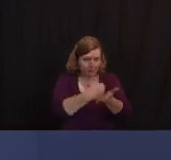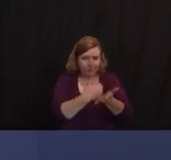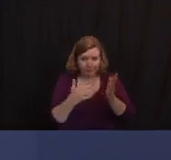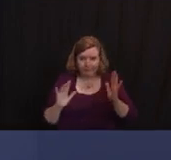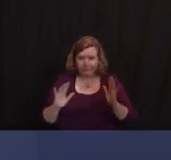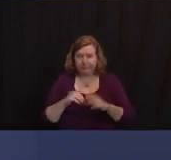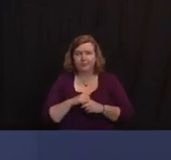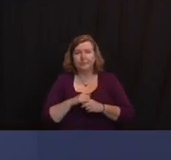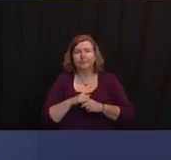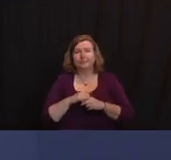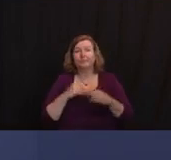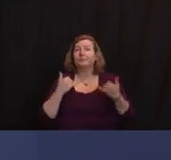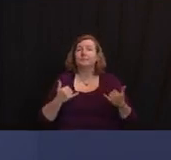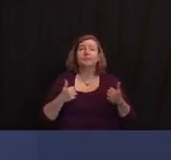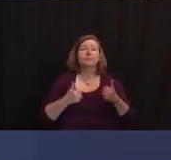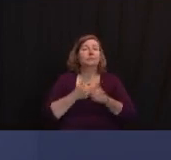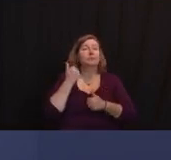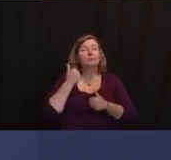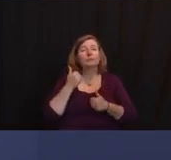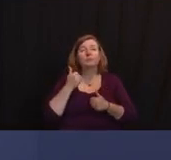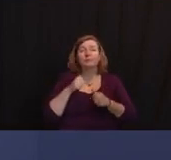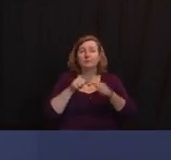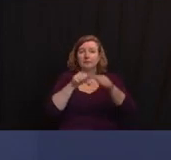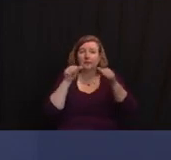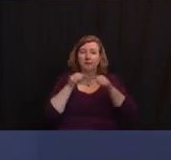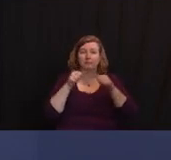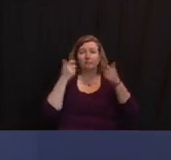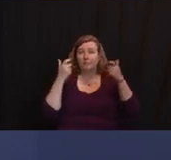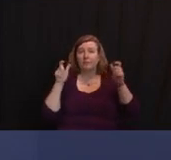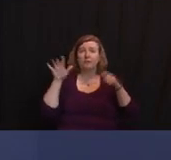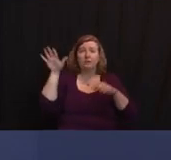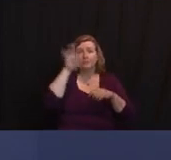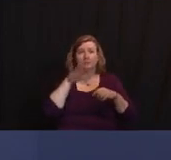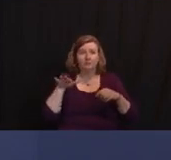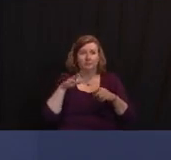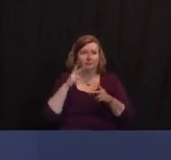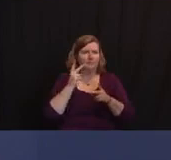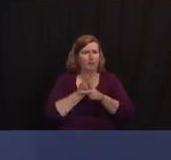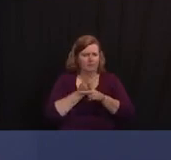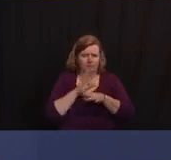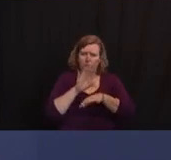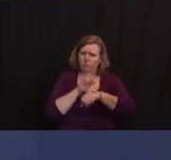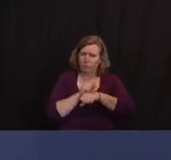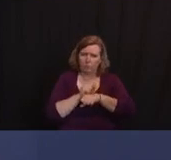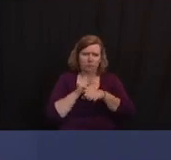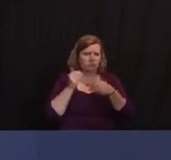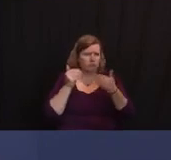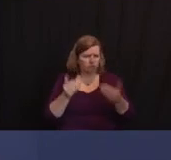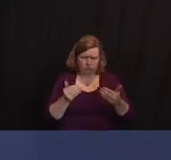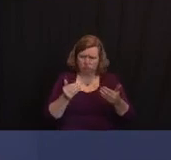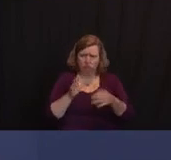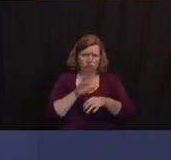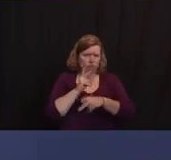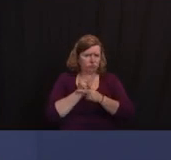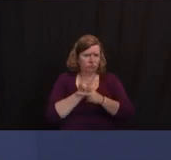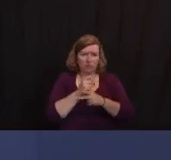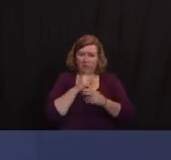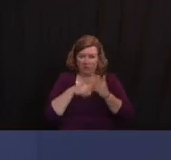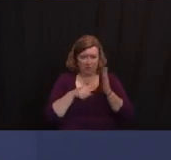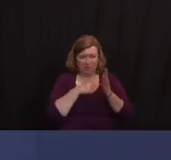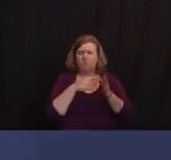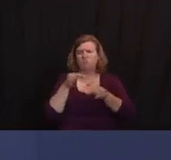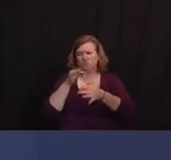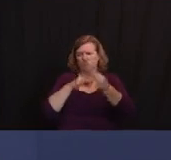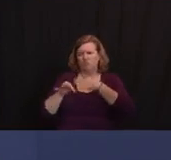Right now, most of the large sites are keeping the appointments and filling them with Moderna or